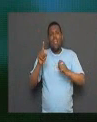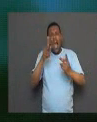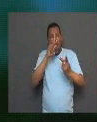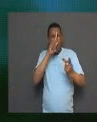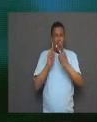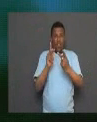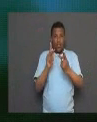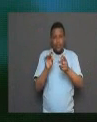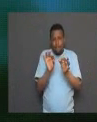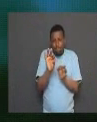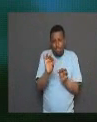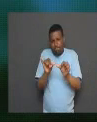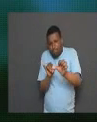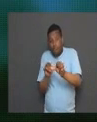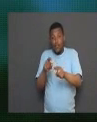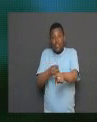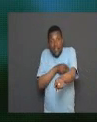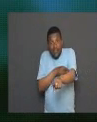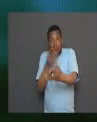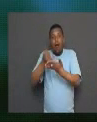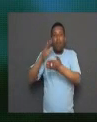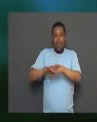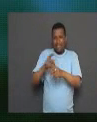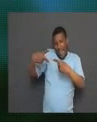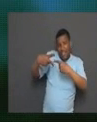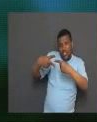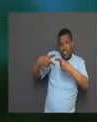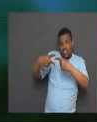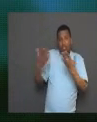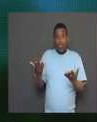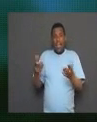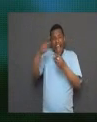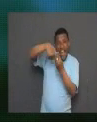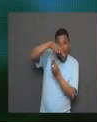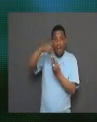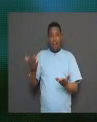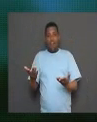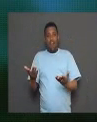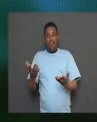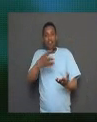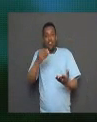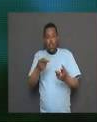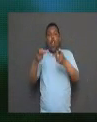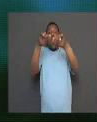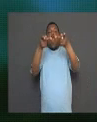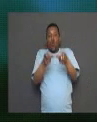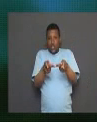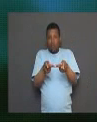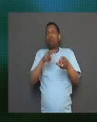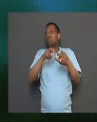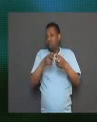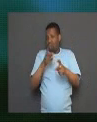accurate measurement of distances, directions, areas, and locations.